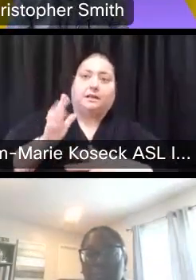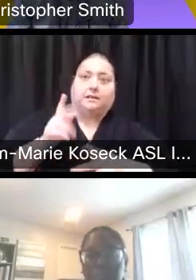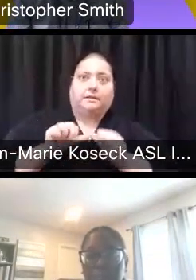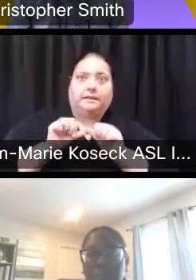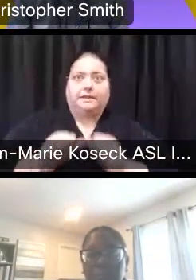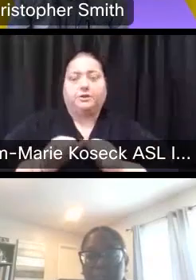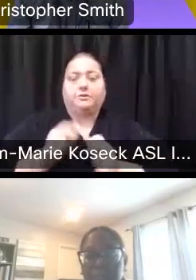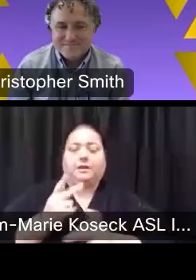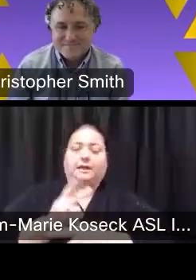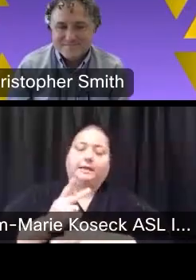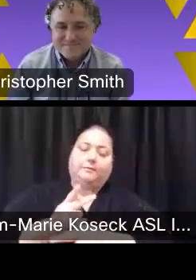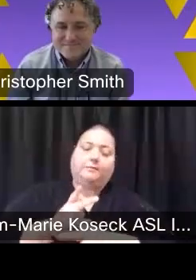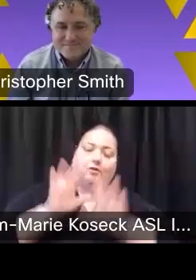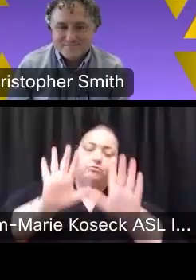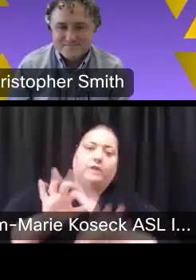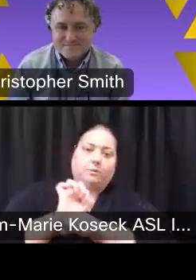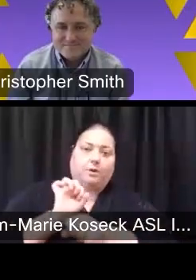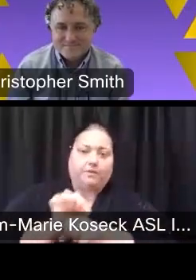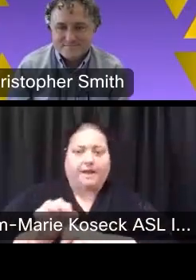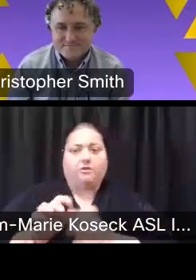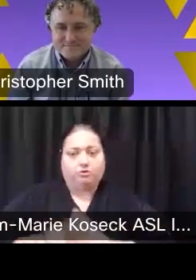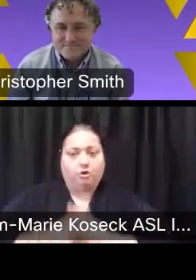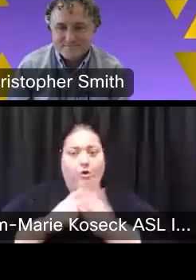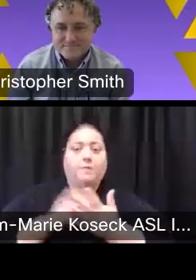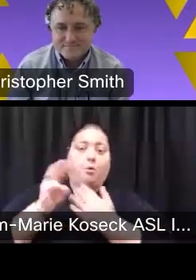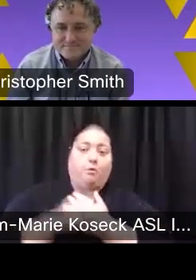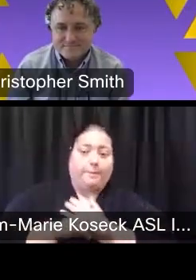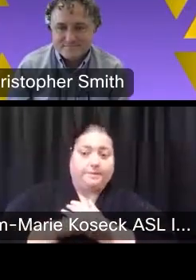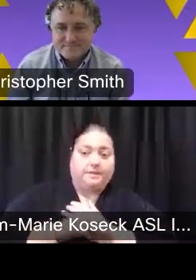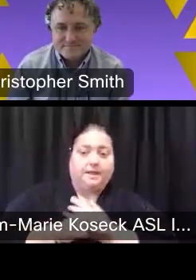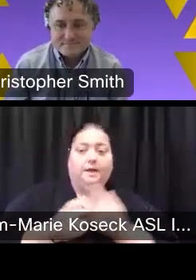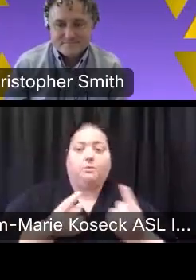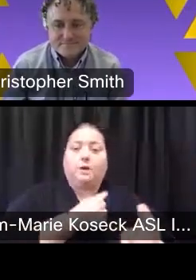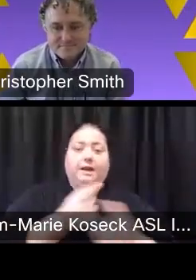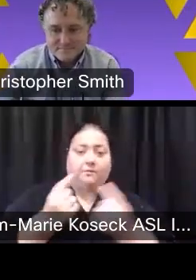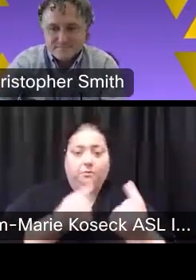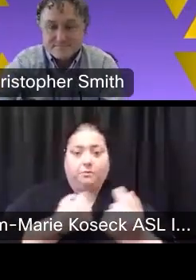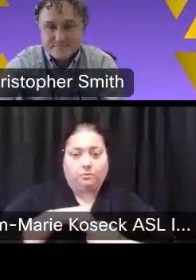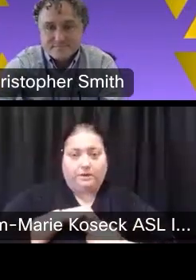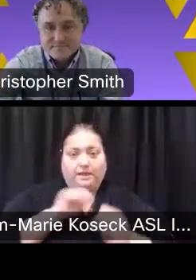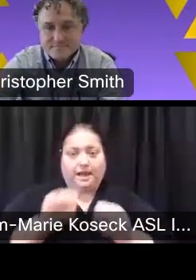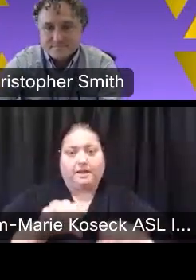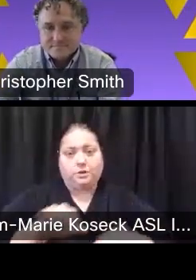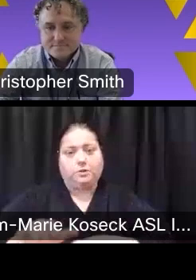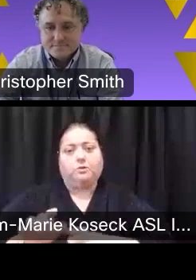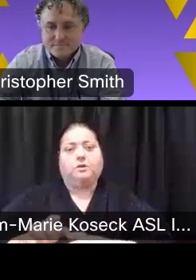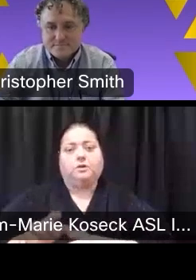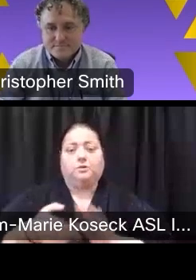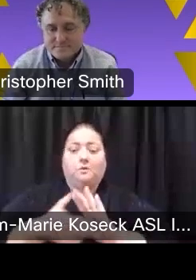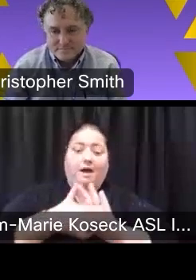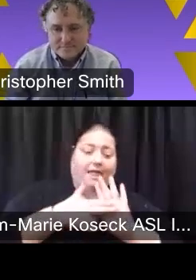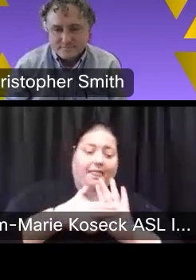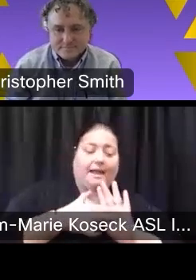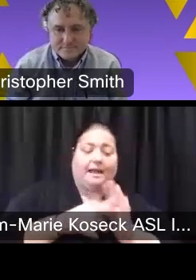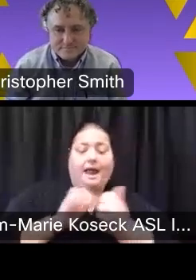and the other agencies who are rolling out these programs, and whatever we can do to be helpful to highlight how